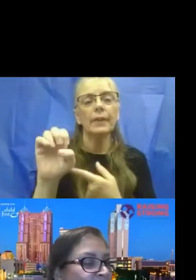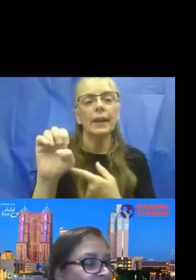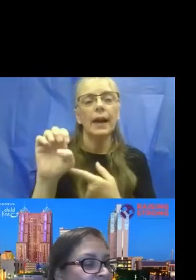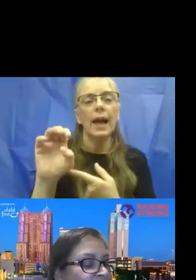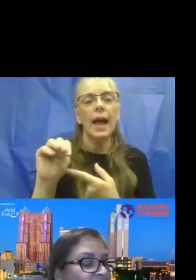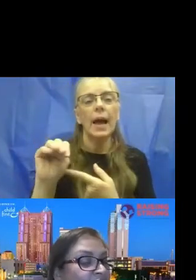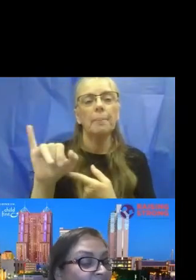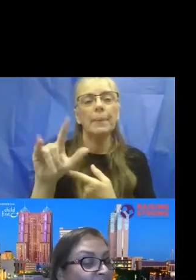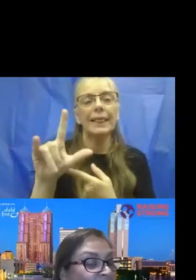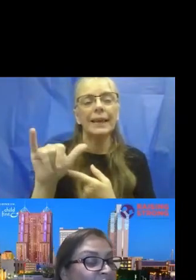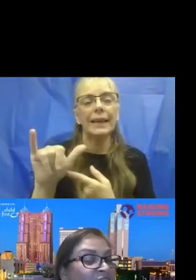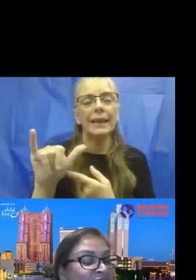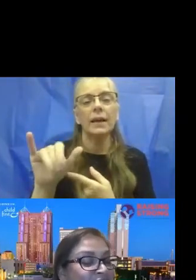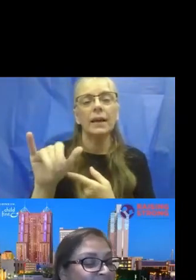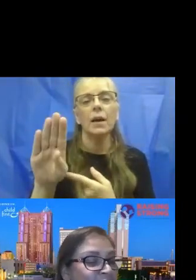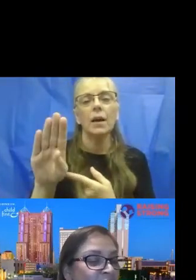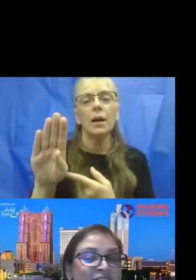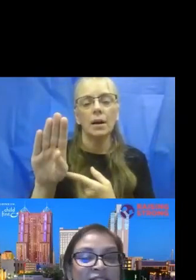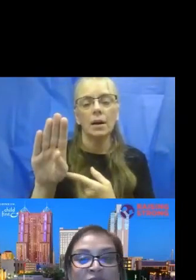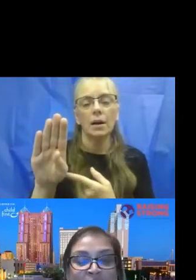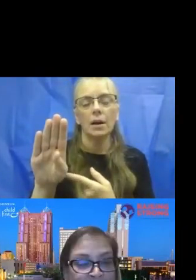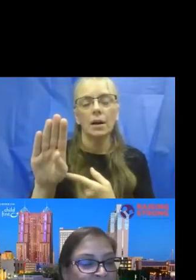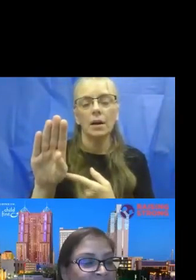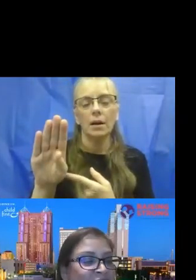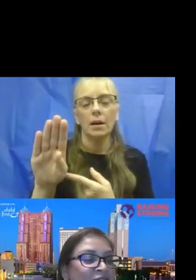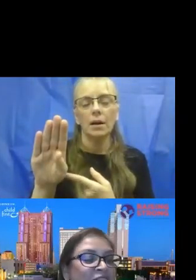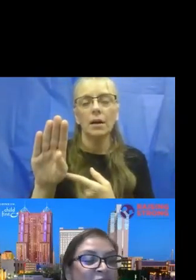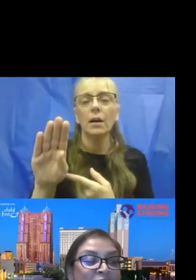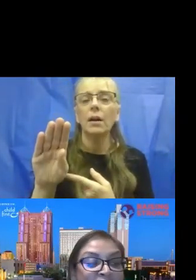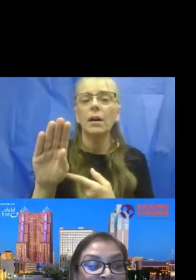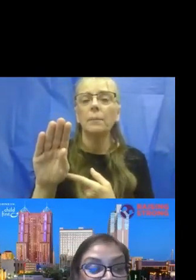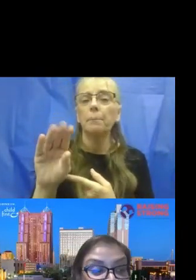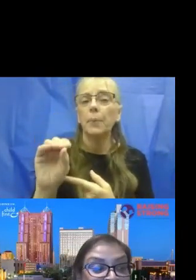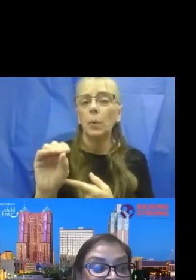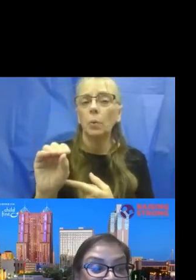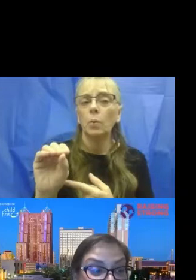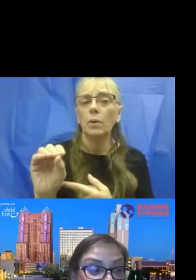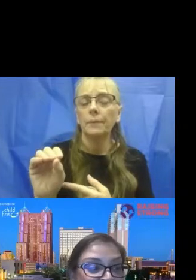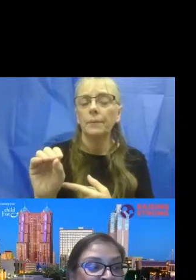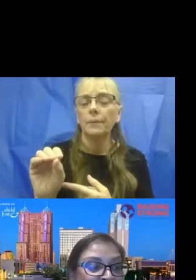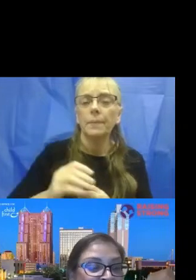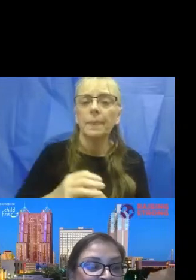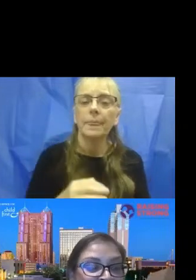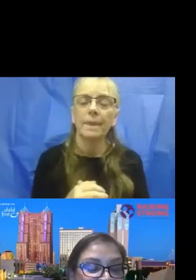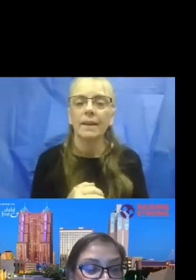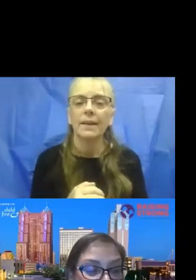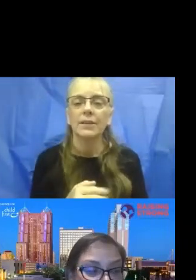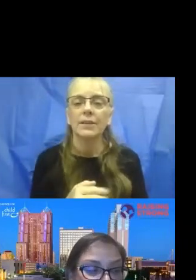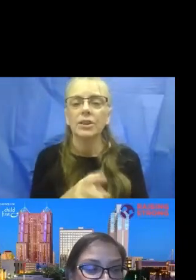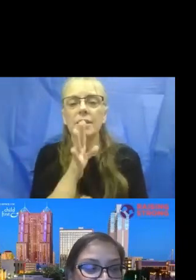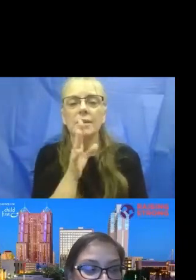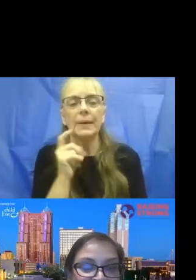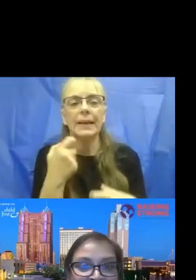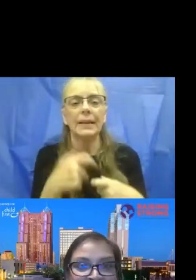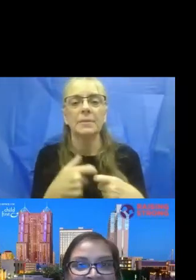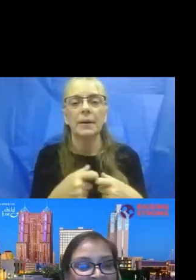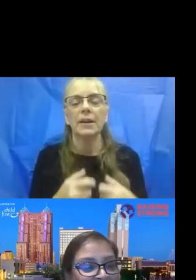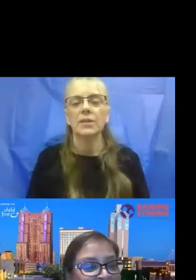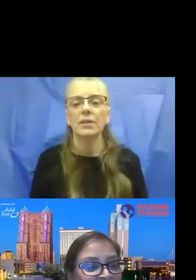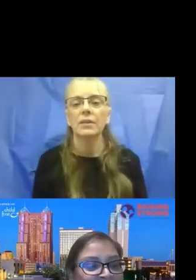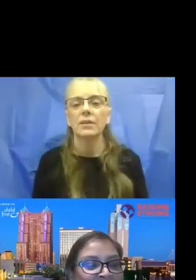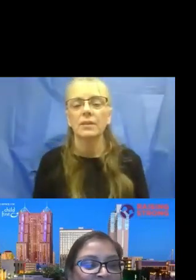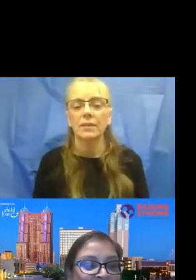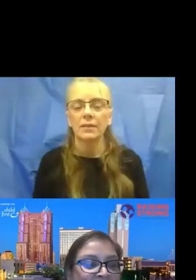Boo. Oh, and she's a Spanish speaker. So tenemos otro sorteo para un graduado. Emily